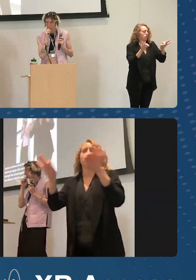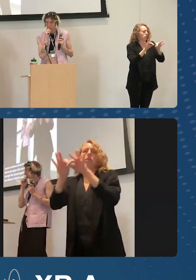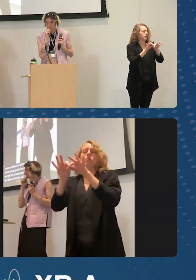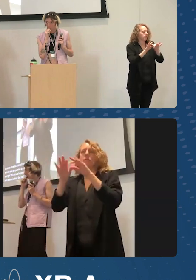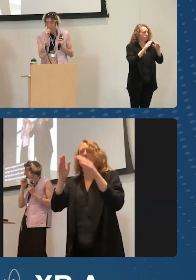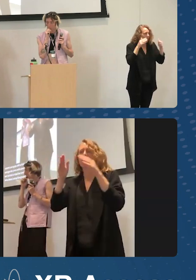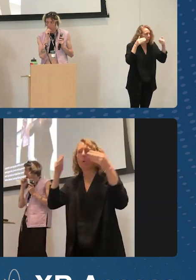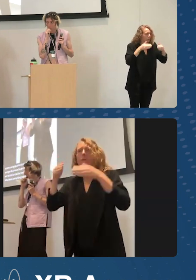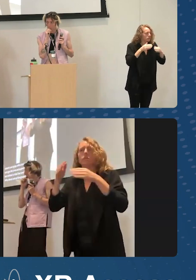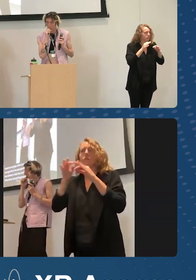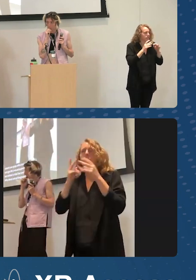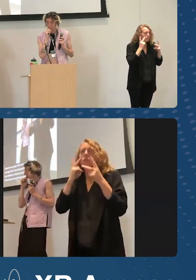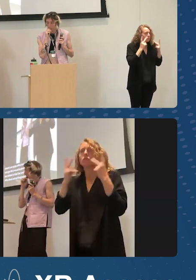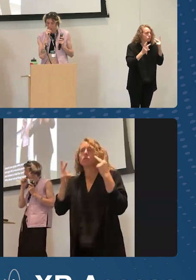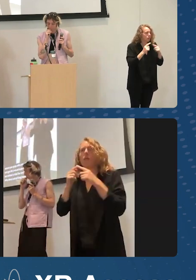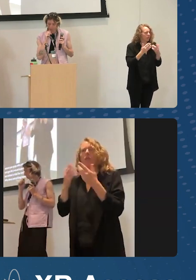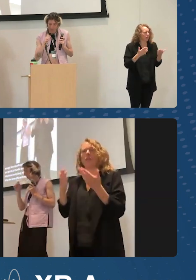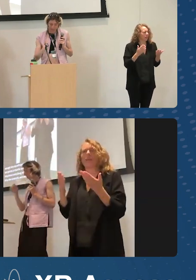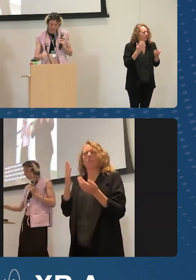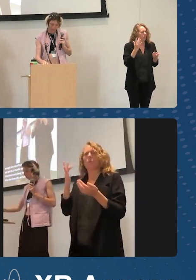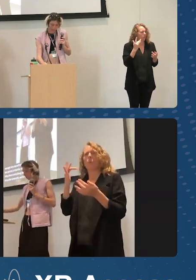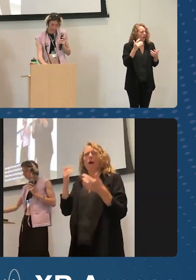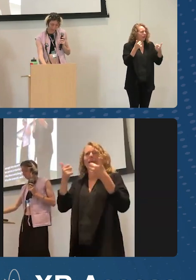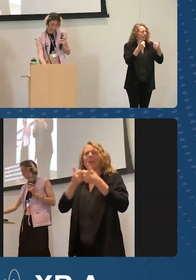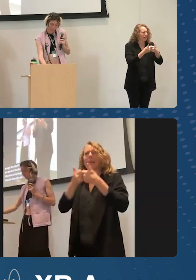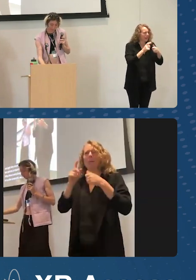like an objective, like some game objective or a